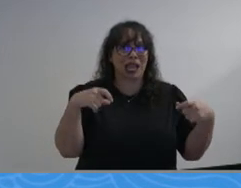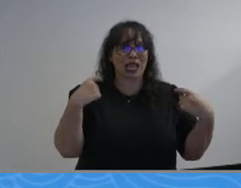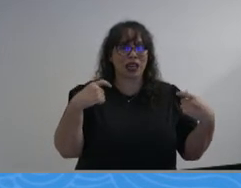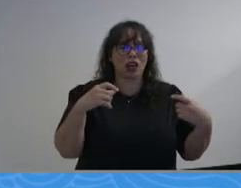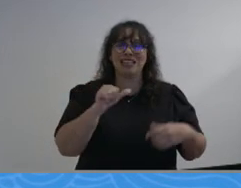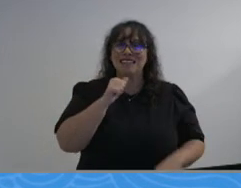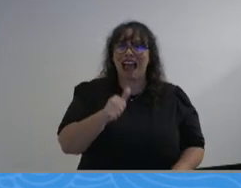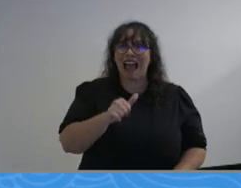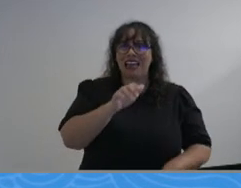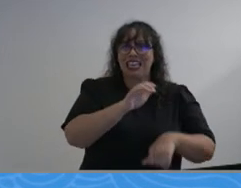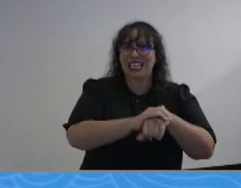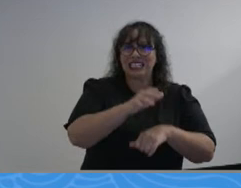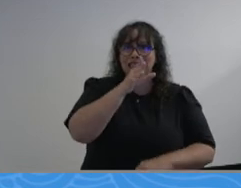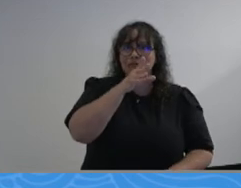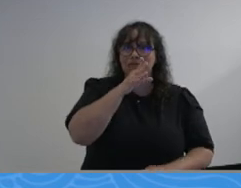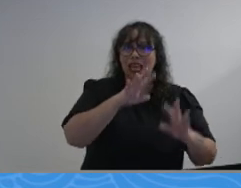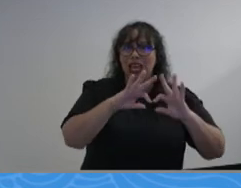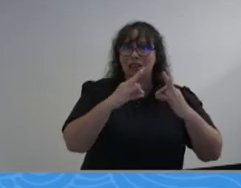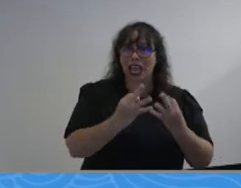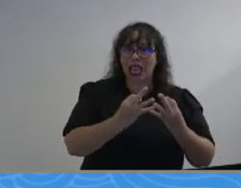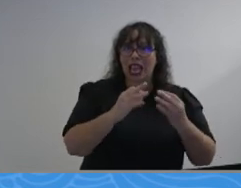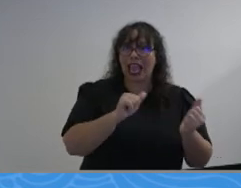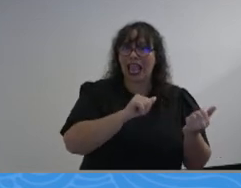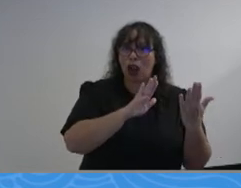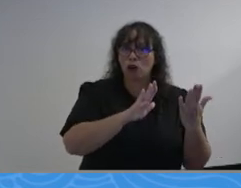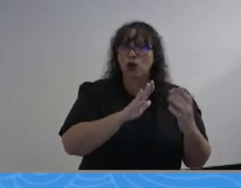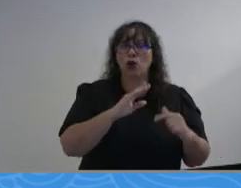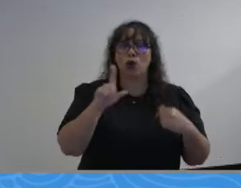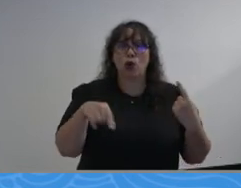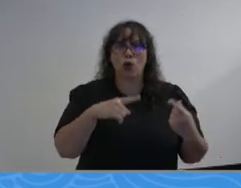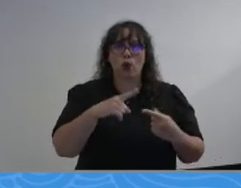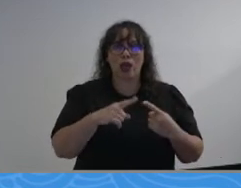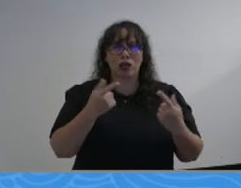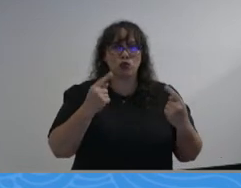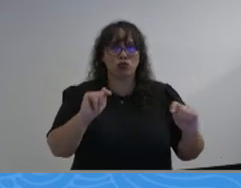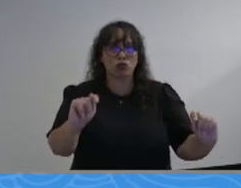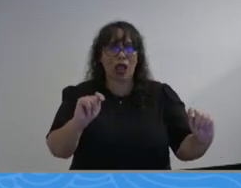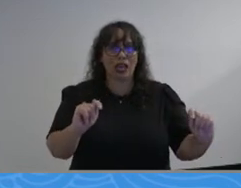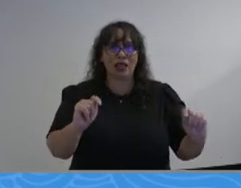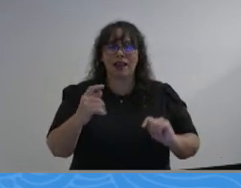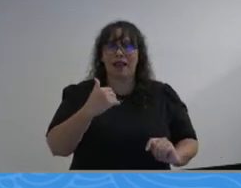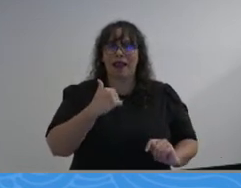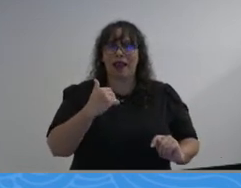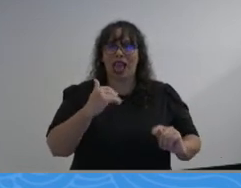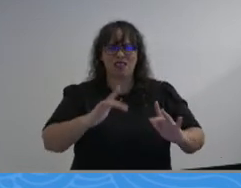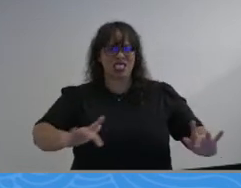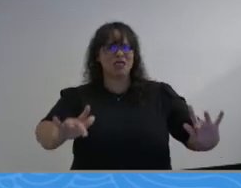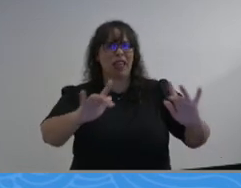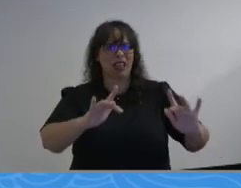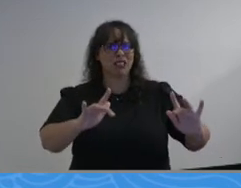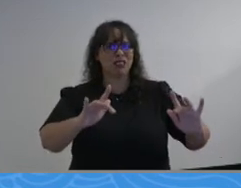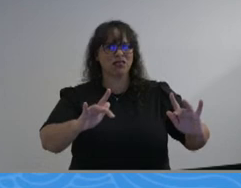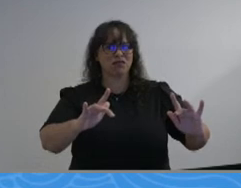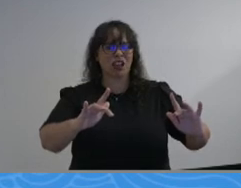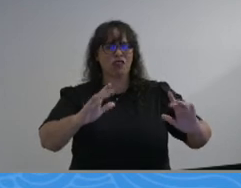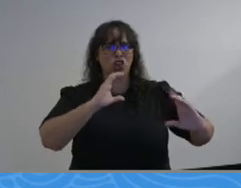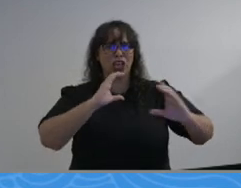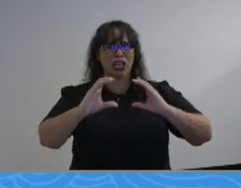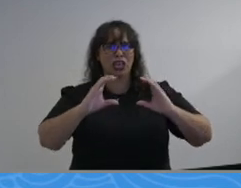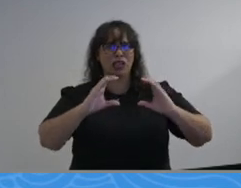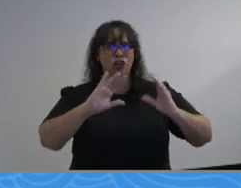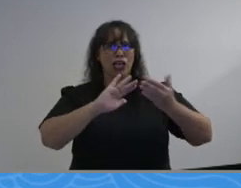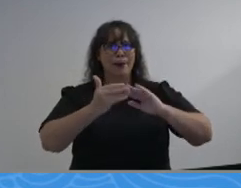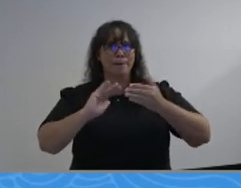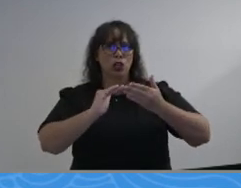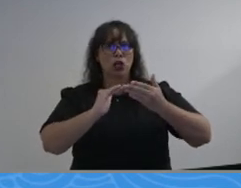our non-English speaking families encounter when we are attempting to hold space for community input. Can someone